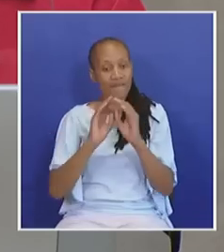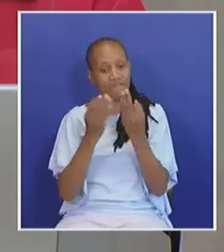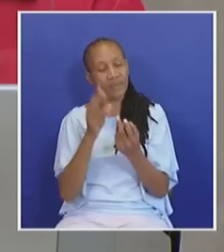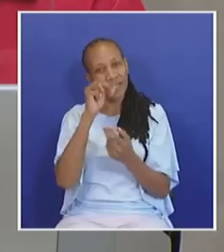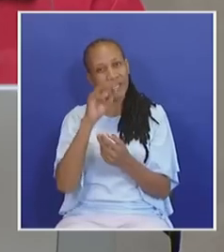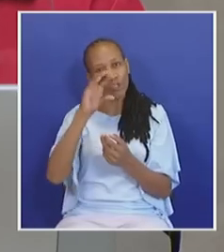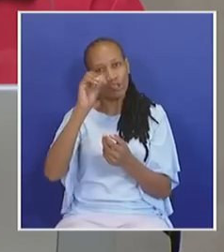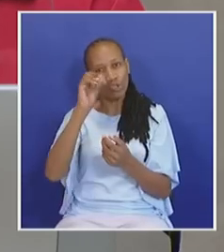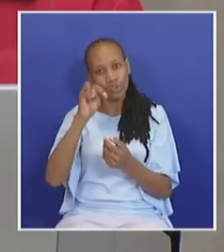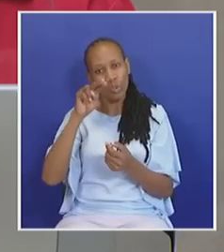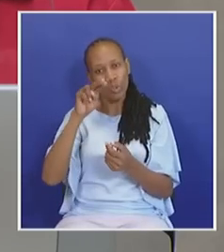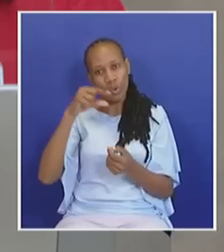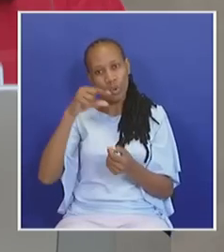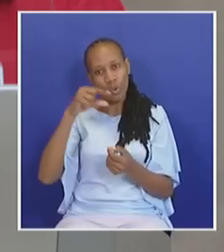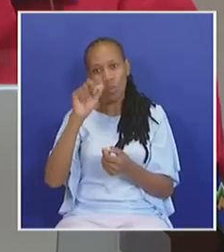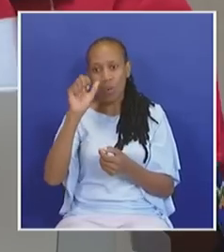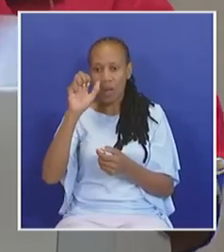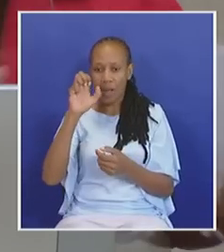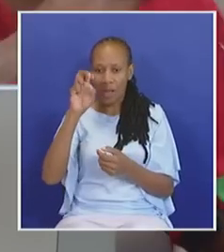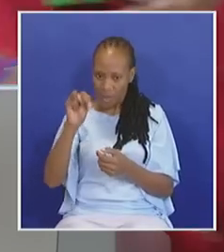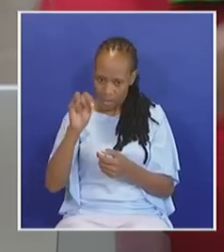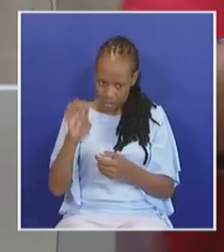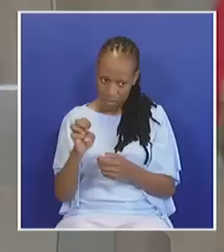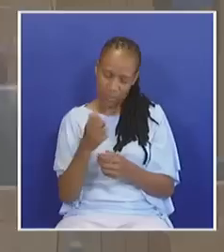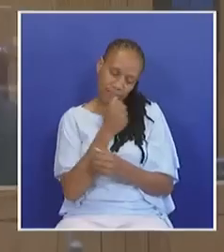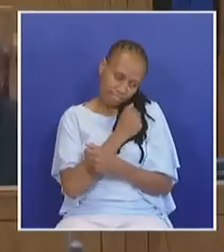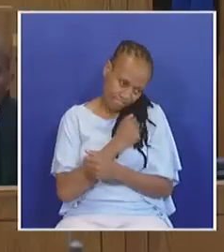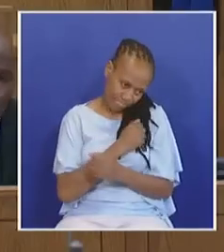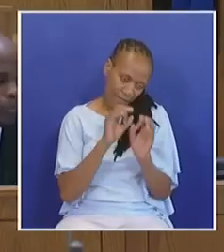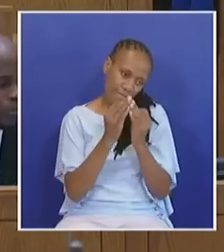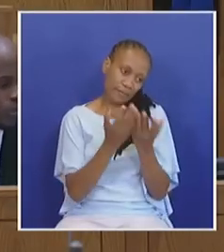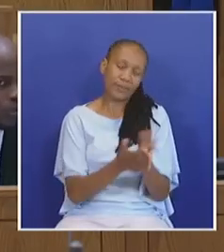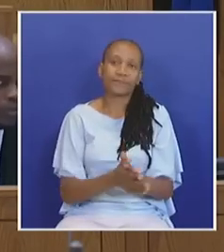Rangongwane tshidisegang. Ke a leboga Chairperson. Ke a leboga.